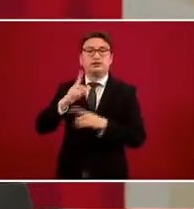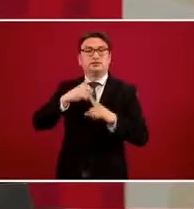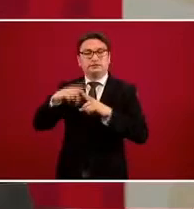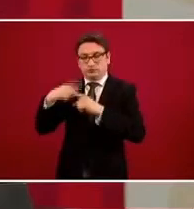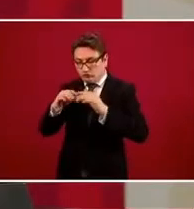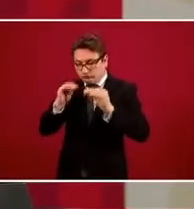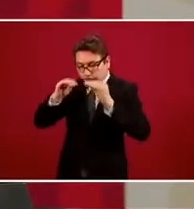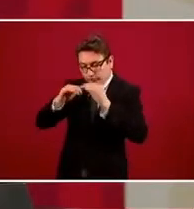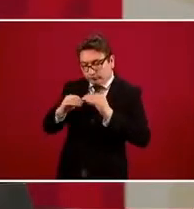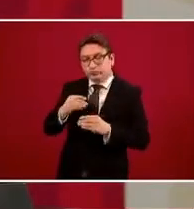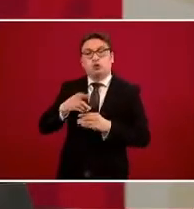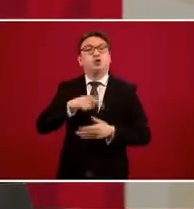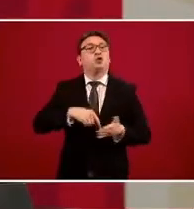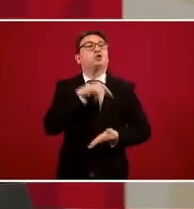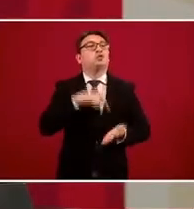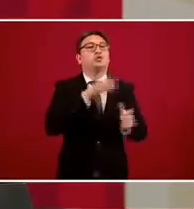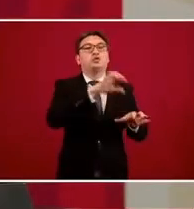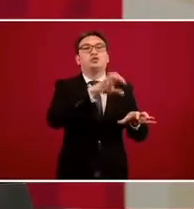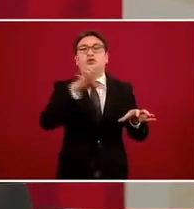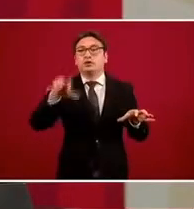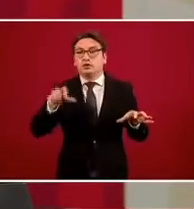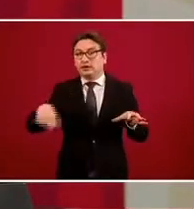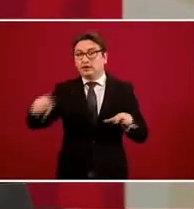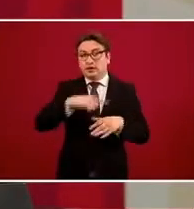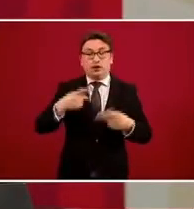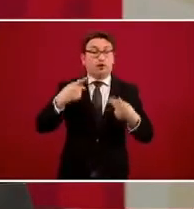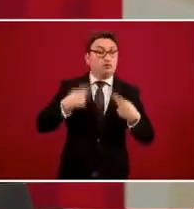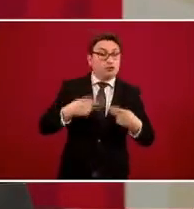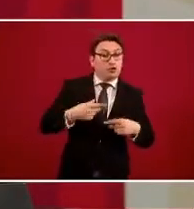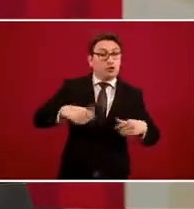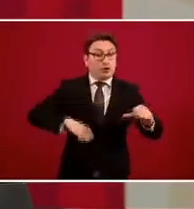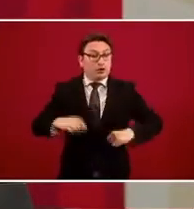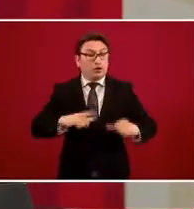of Tourism, the Ministry of Economy,